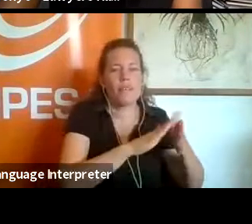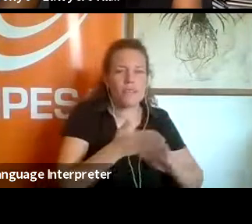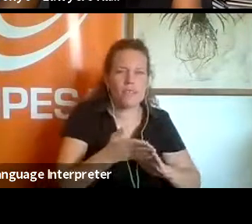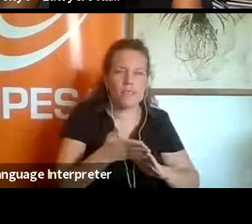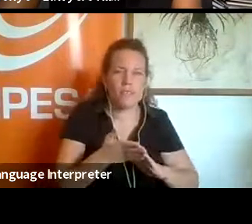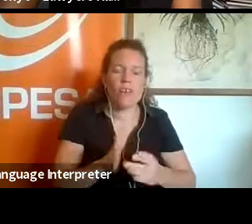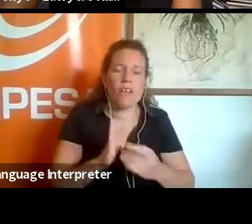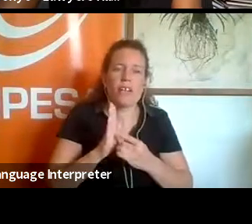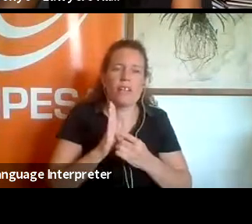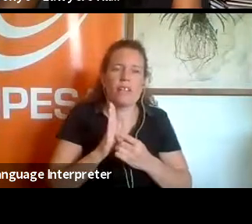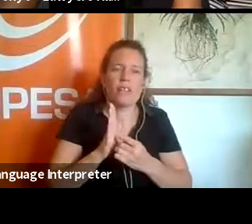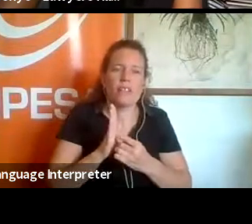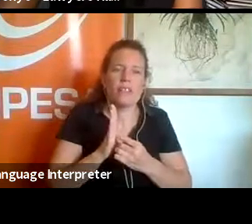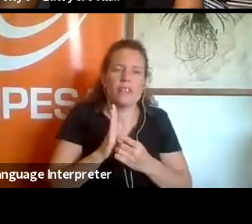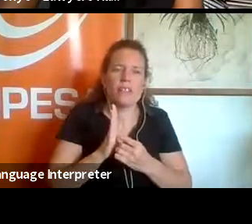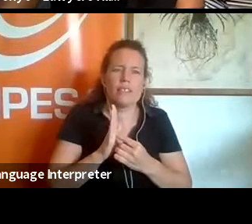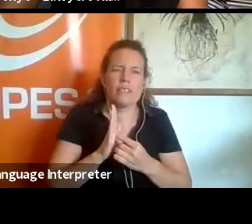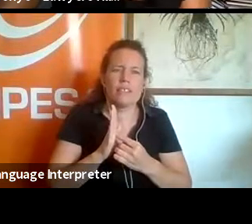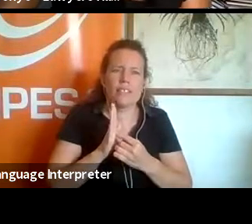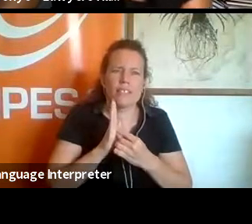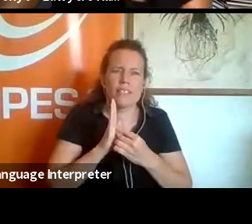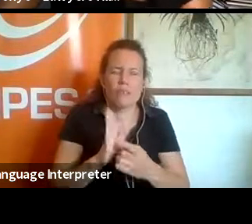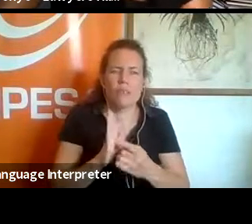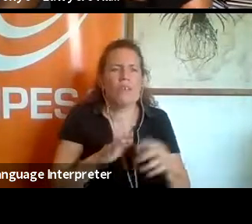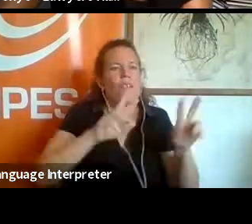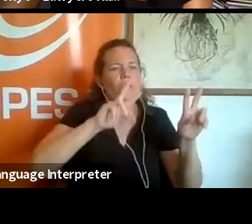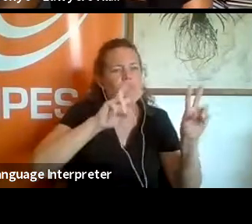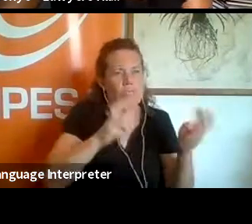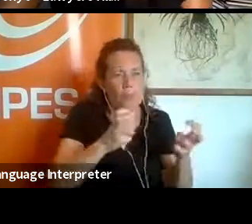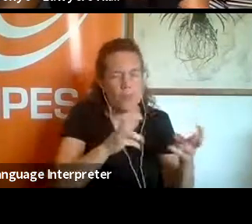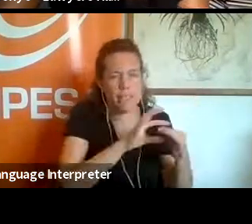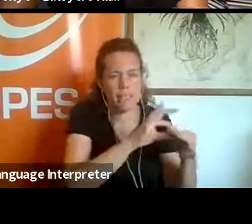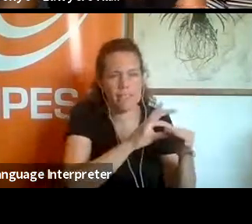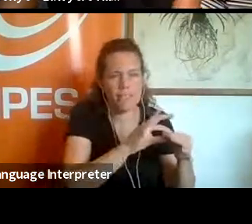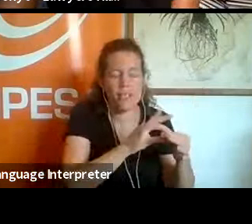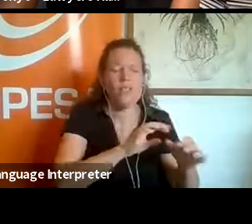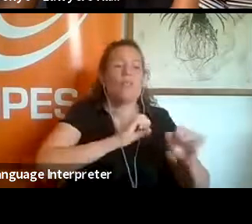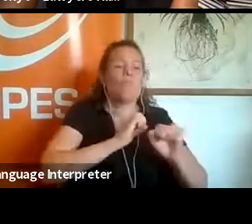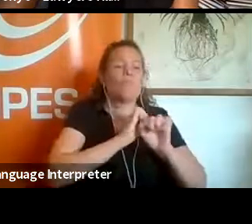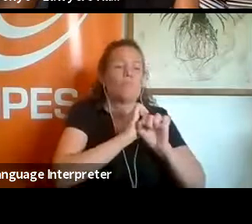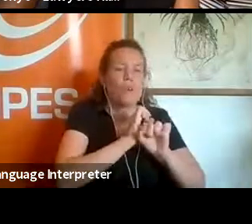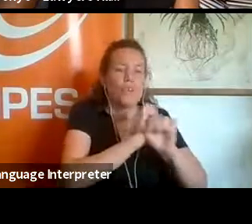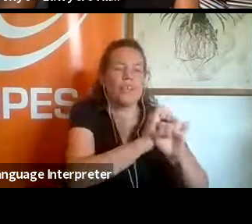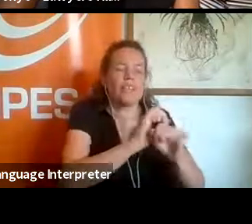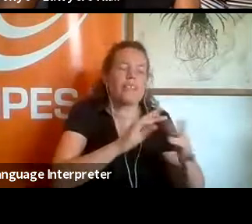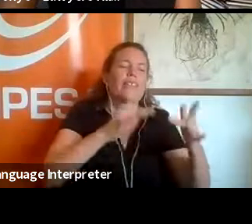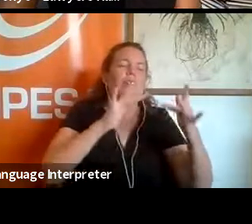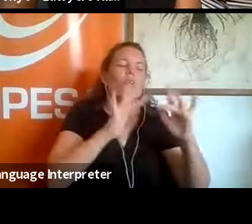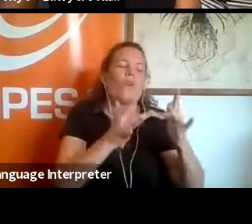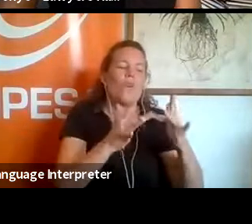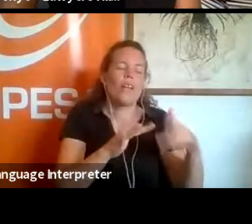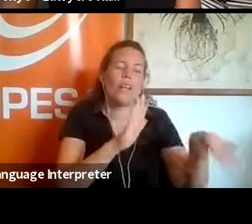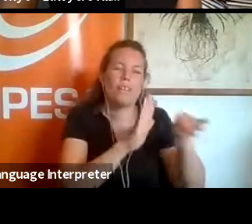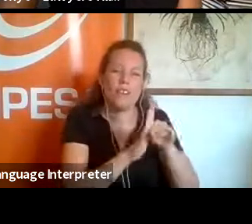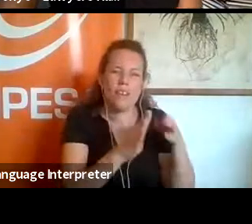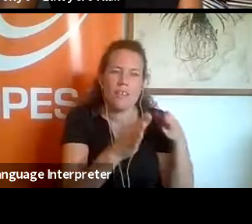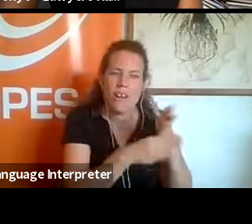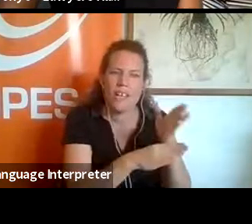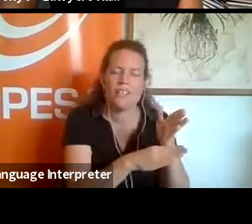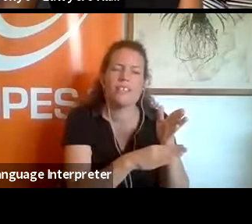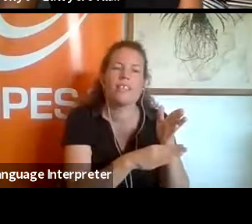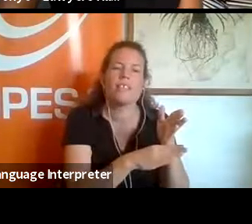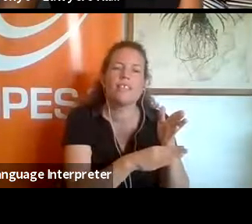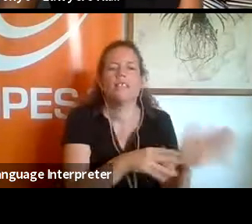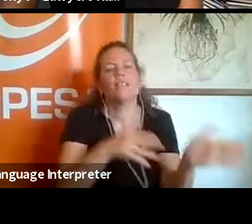example, thematic aspect of protecting online rights, people who are actually